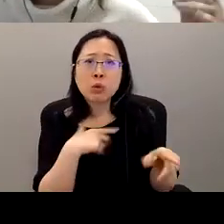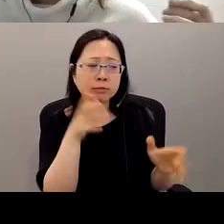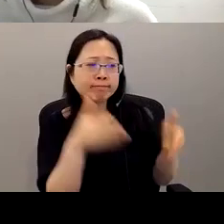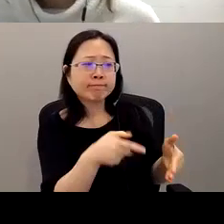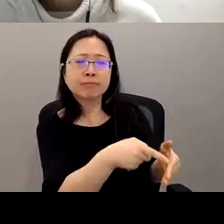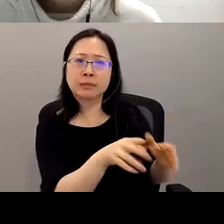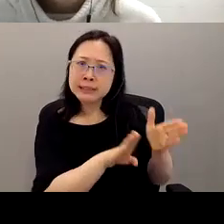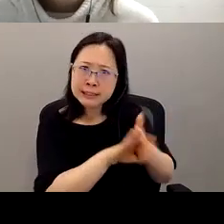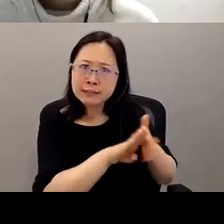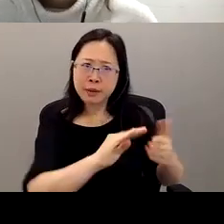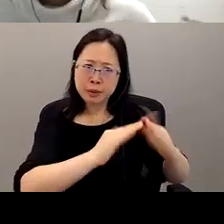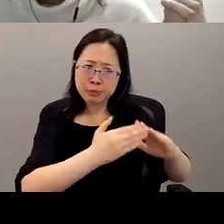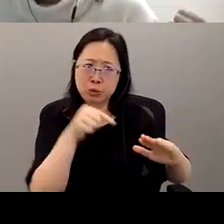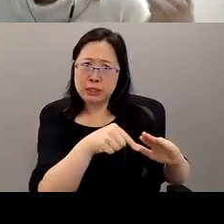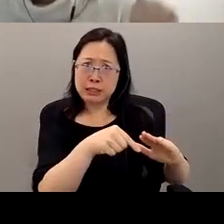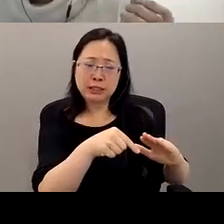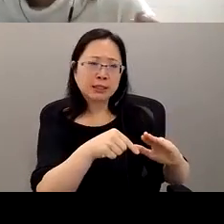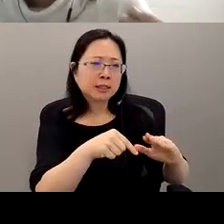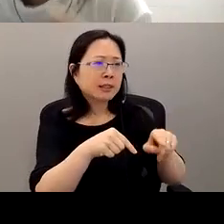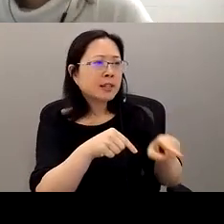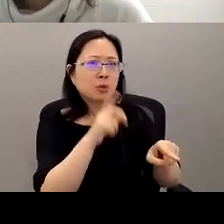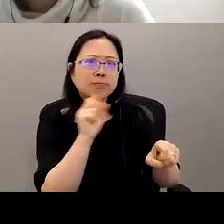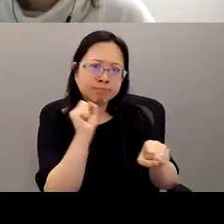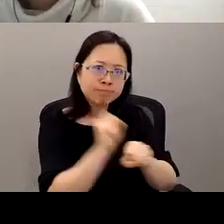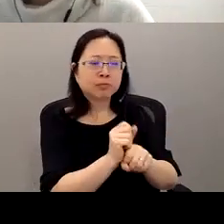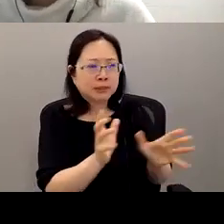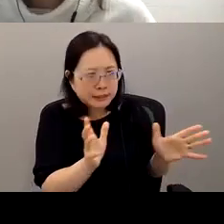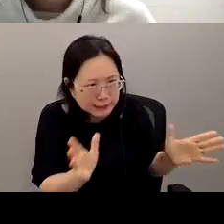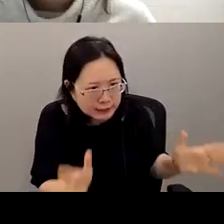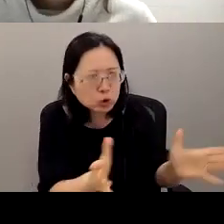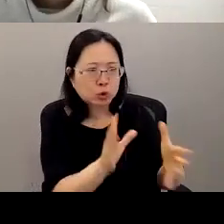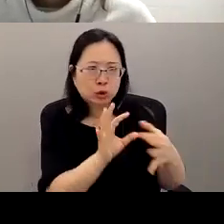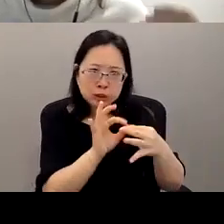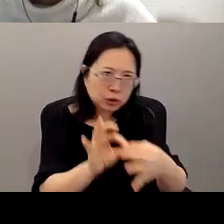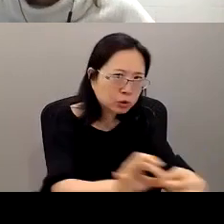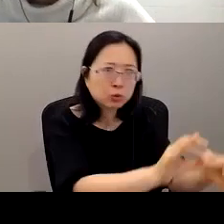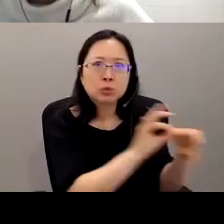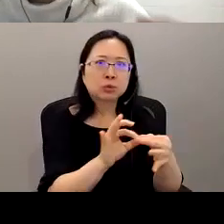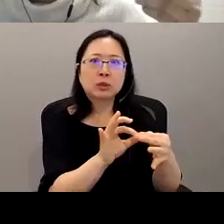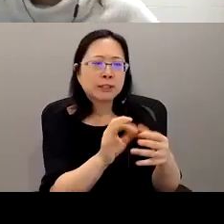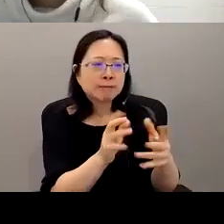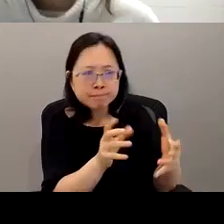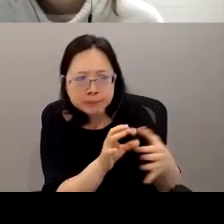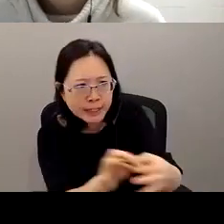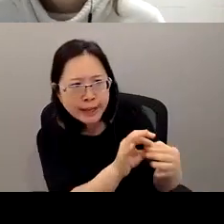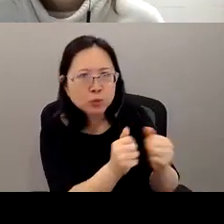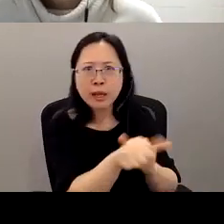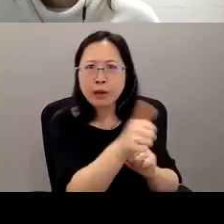a community where we proactively engage with each other in ways that are